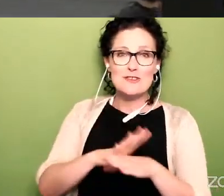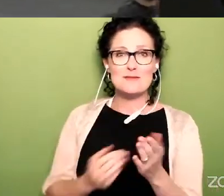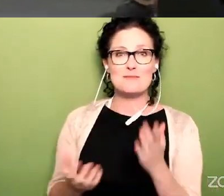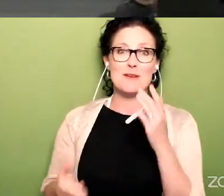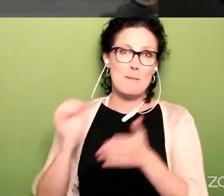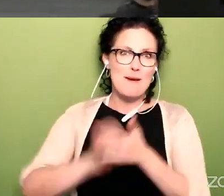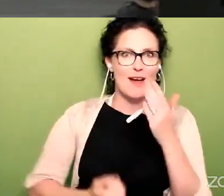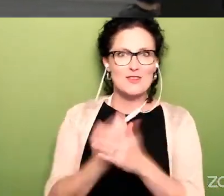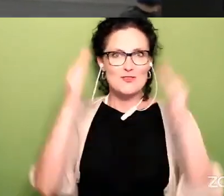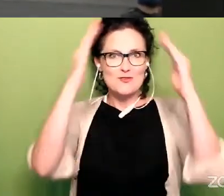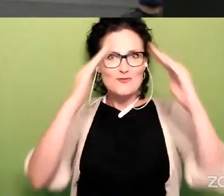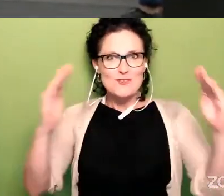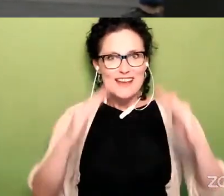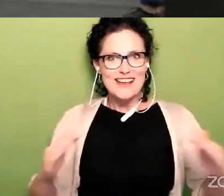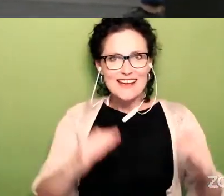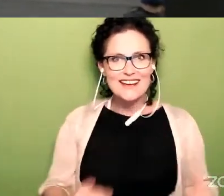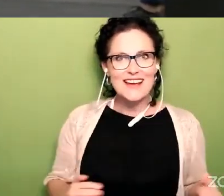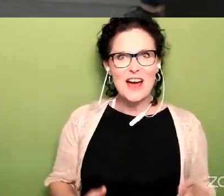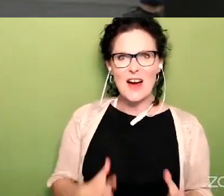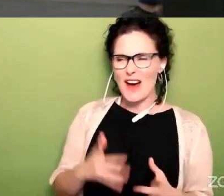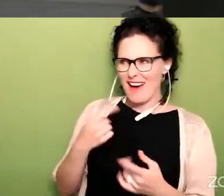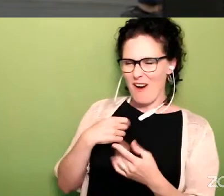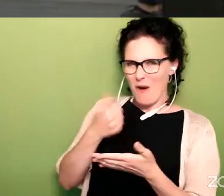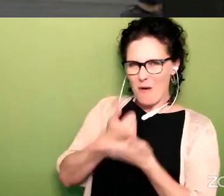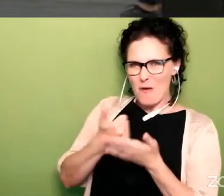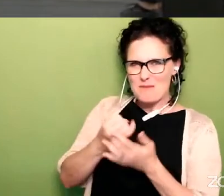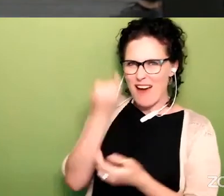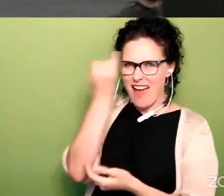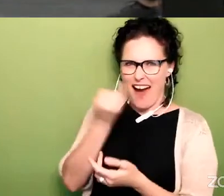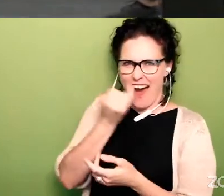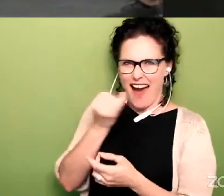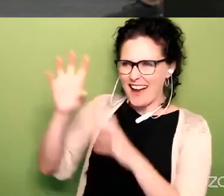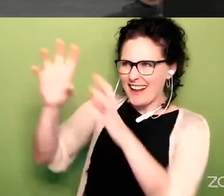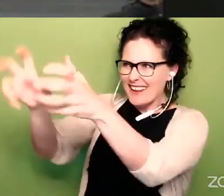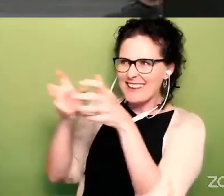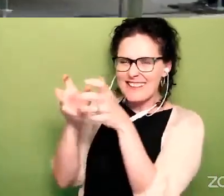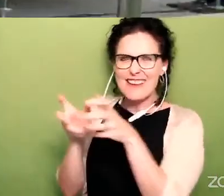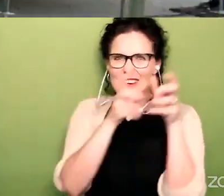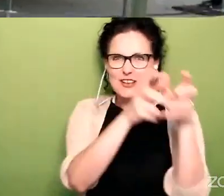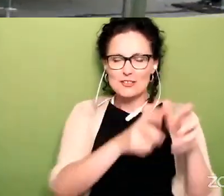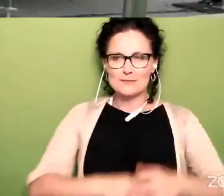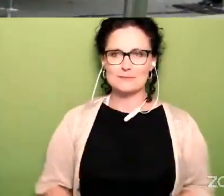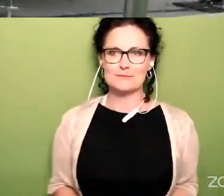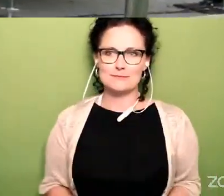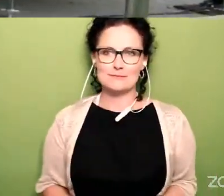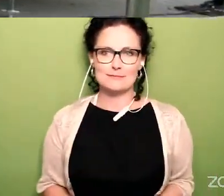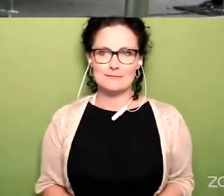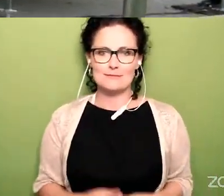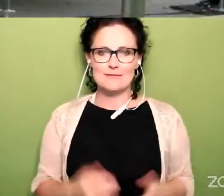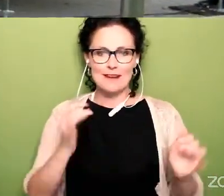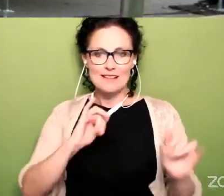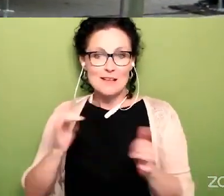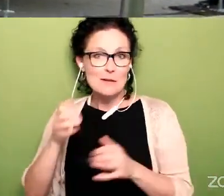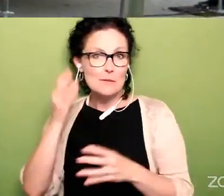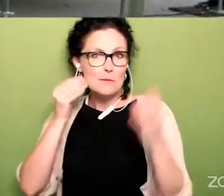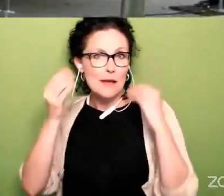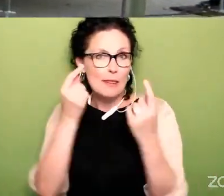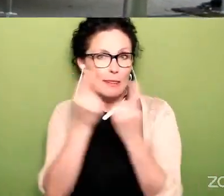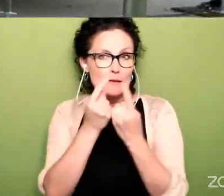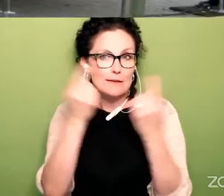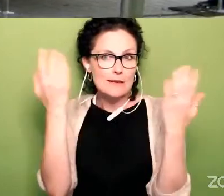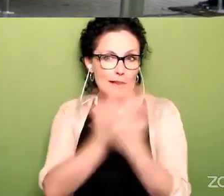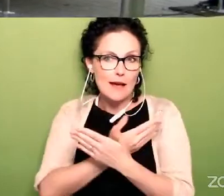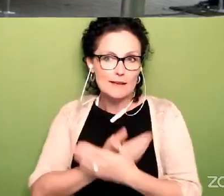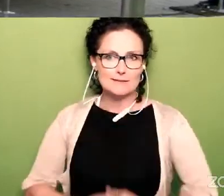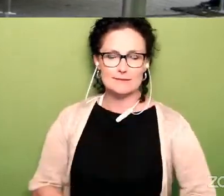I put salt in the room and boom! Haha, that scared the ghosts away. Away or at home, on my birthday I always watch Harry Potter